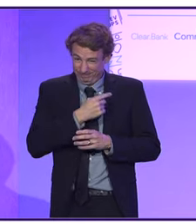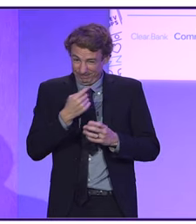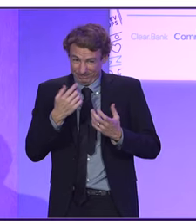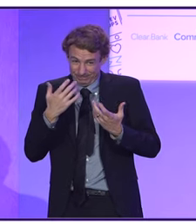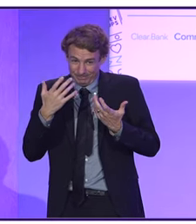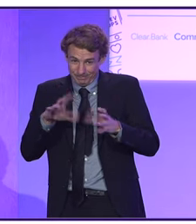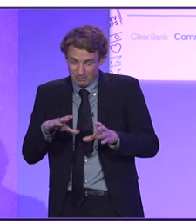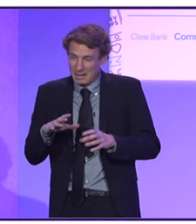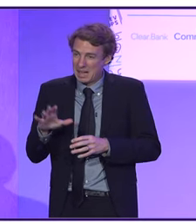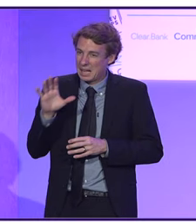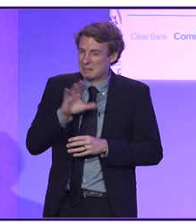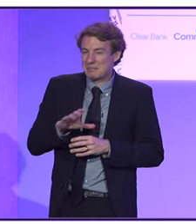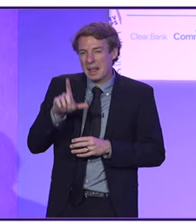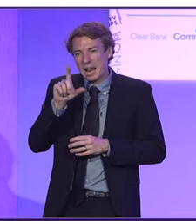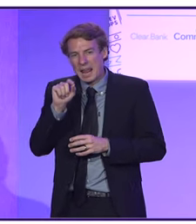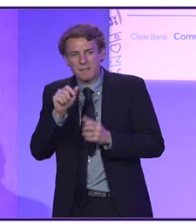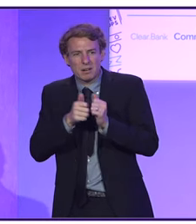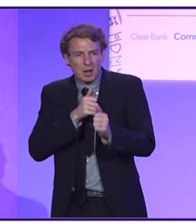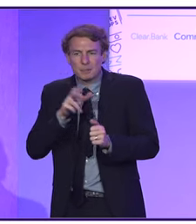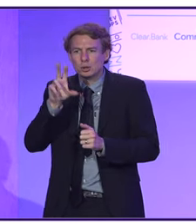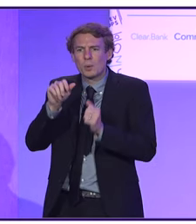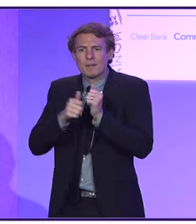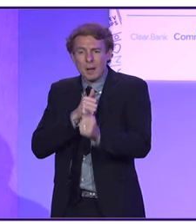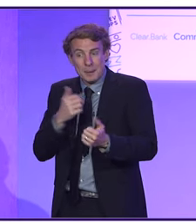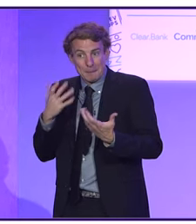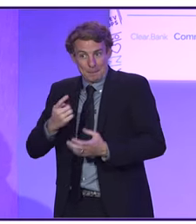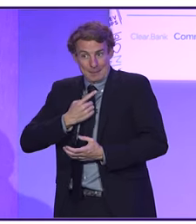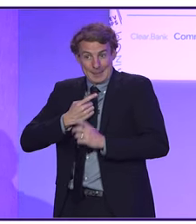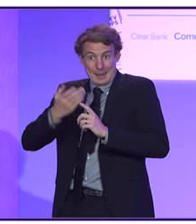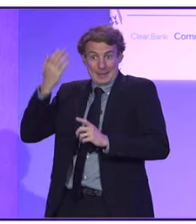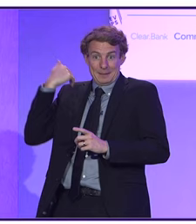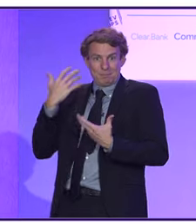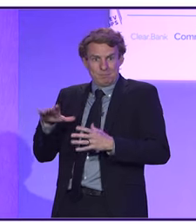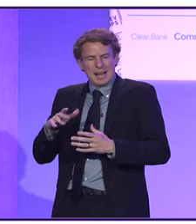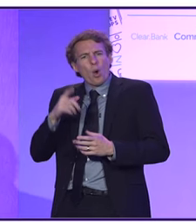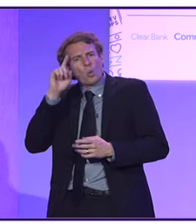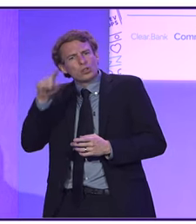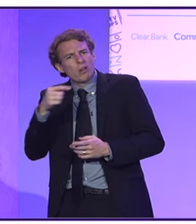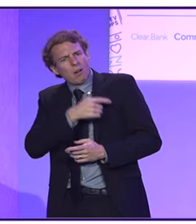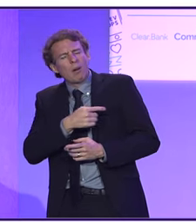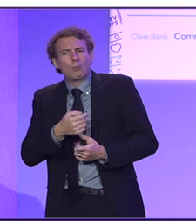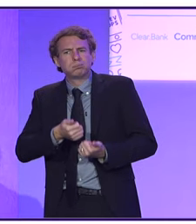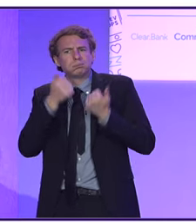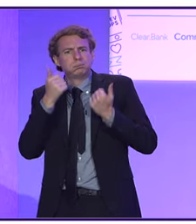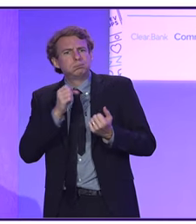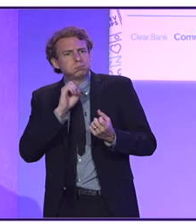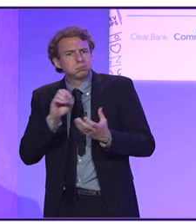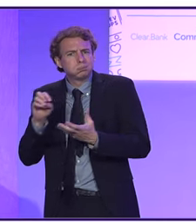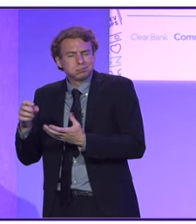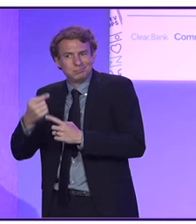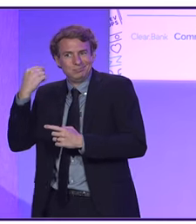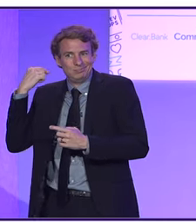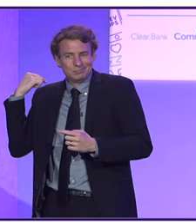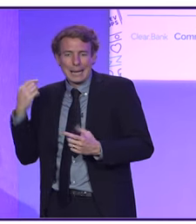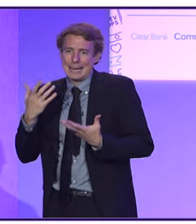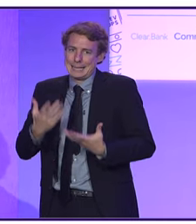would say maybe 11, 12 companies. I apologize to those companies, but now hopefully I'm now writing that wrong. Essentially, the pattern is really